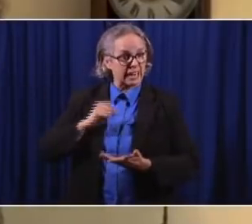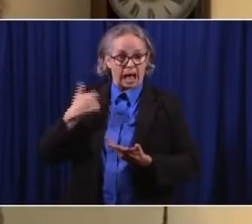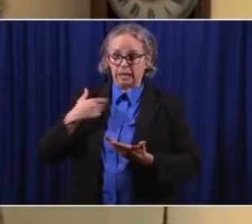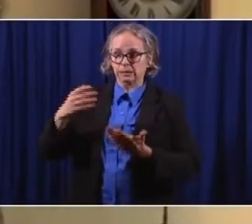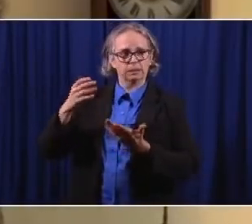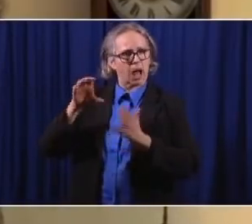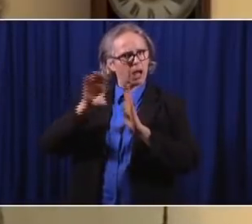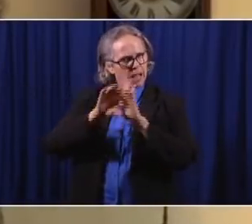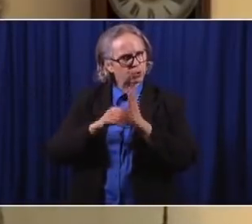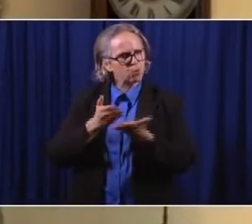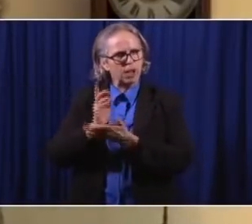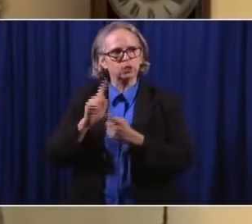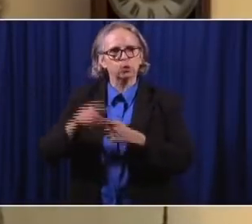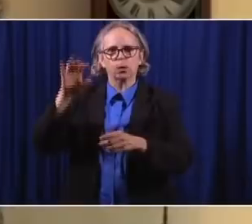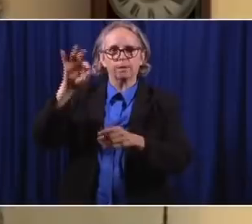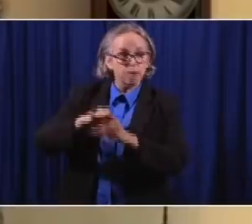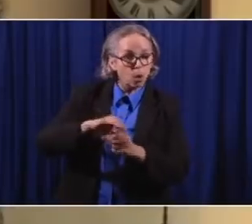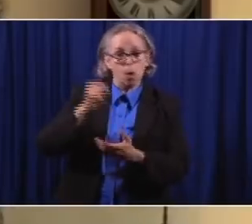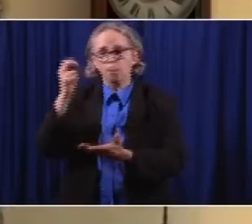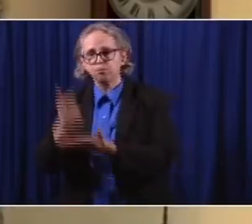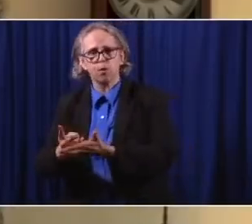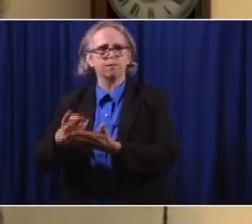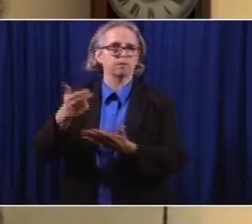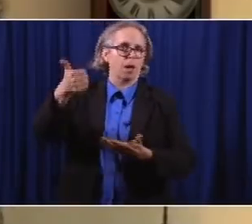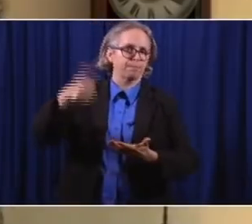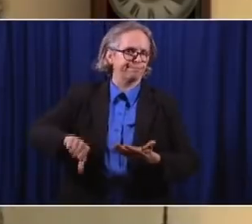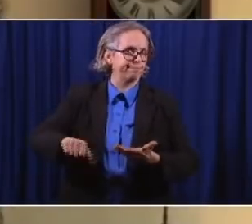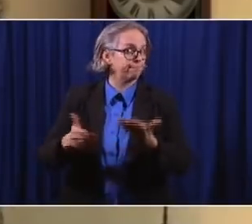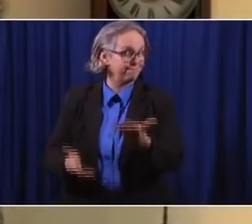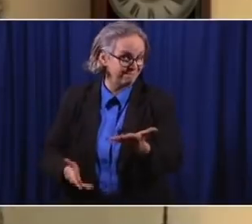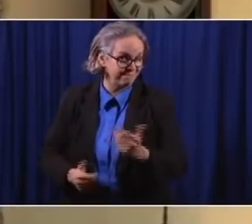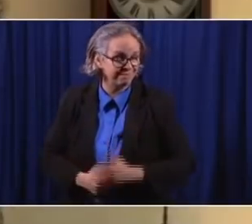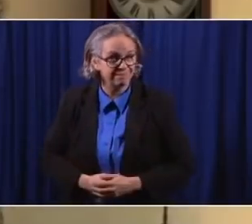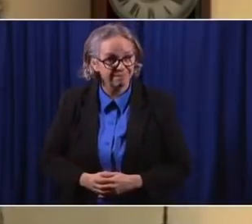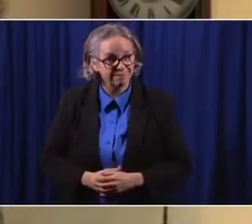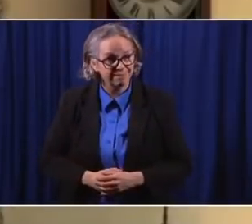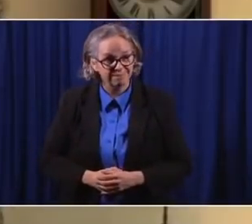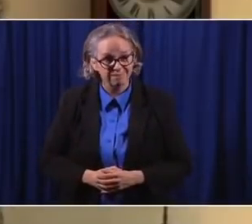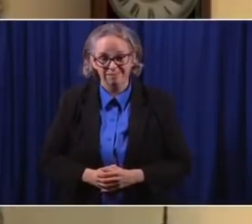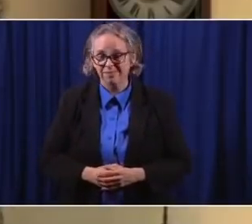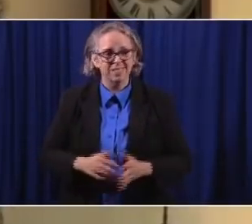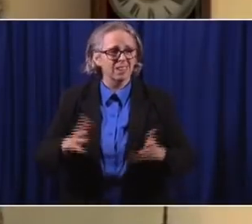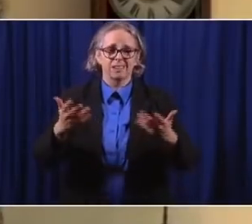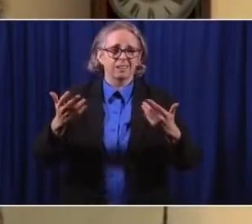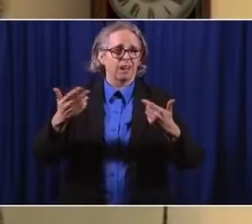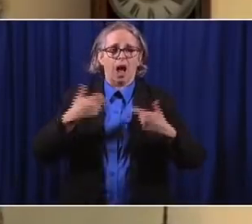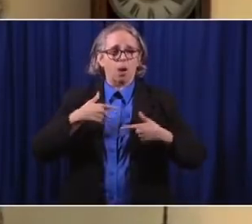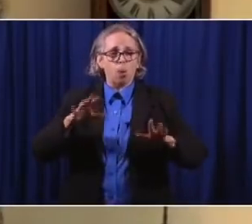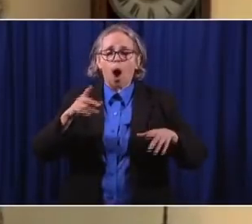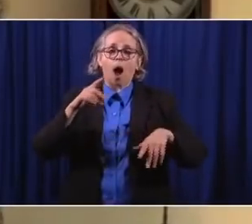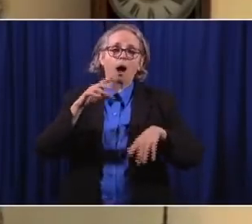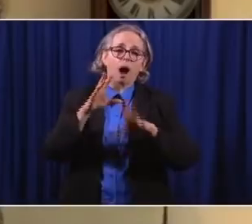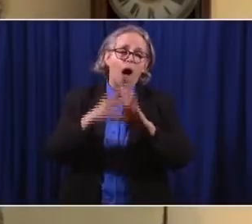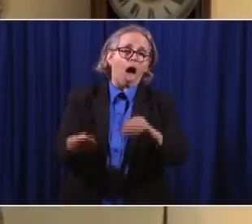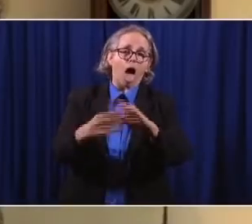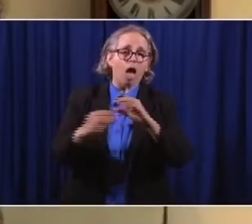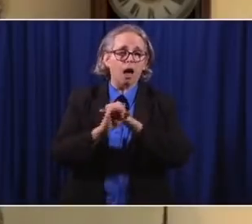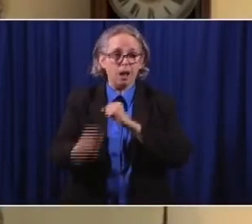them. Look, this is a different, I won't belabor everyone with the long history of the filibuster,